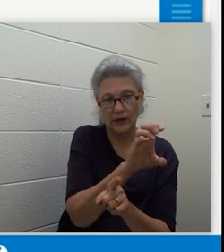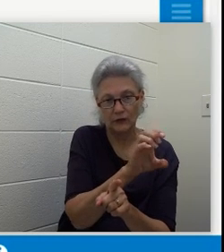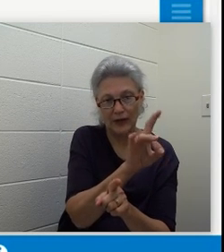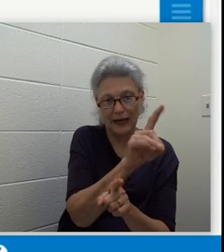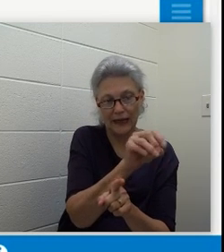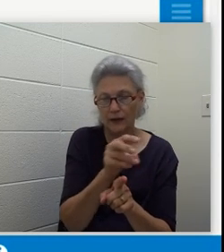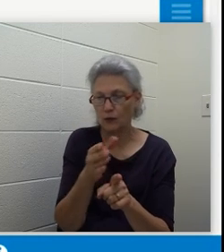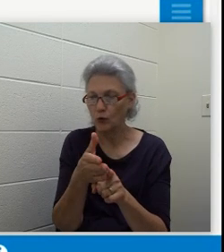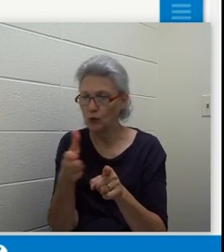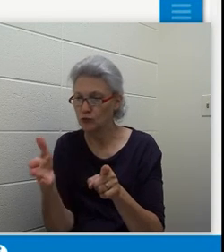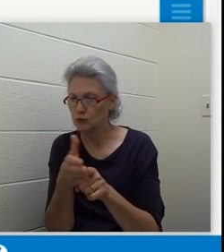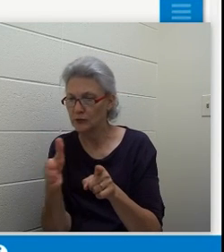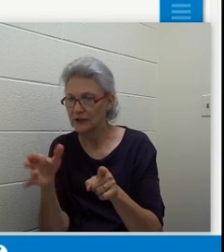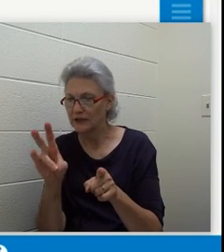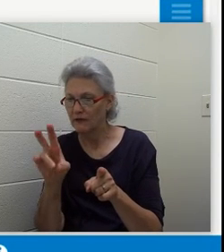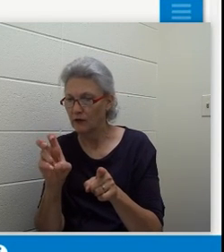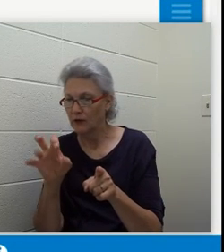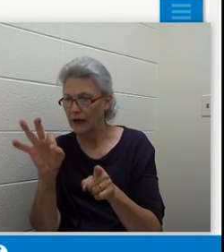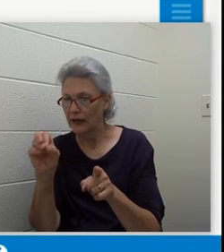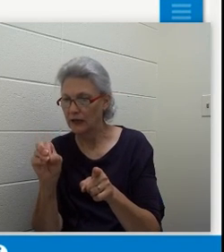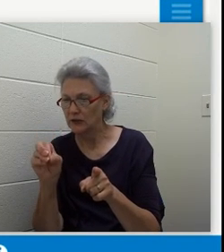round to that tens number?